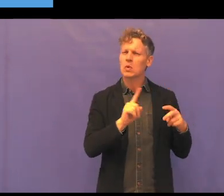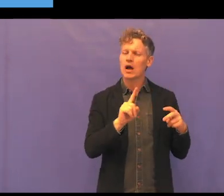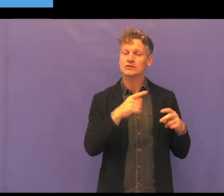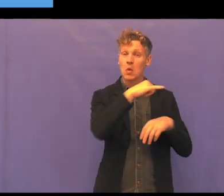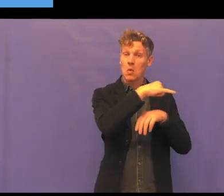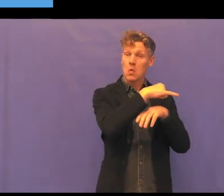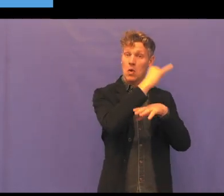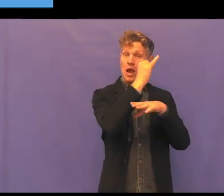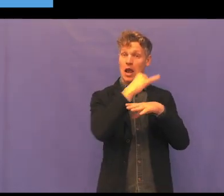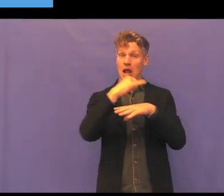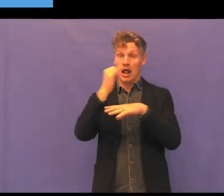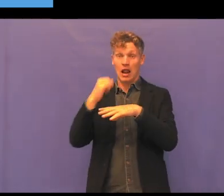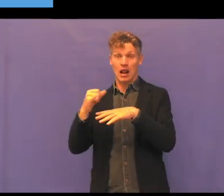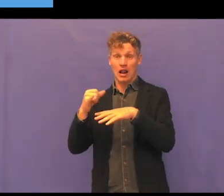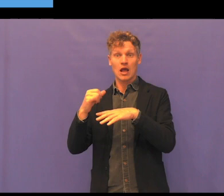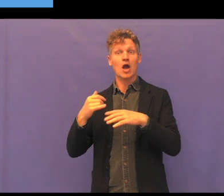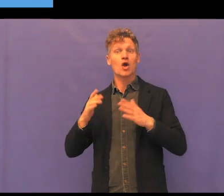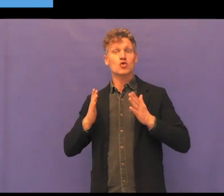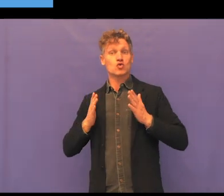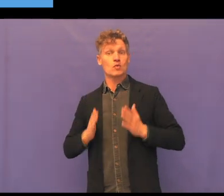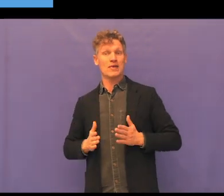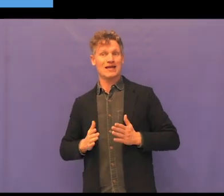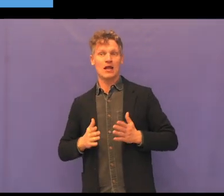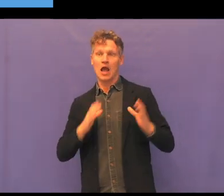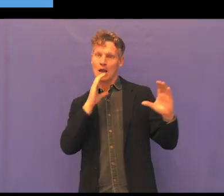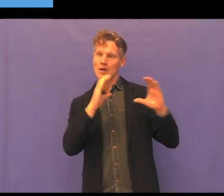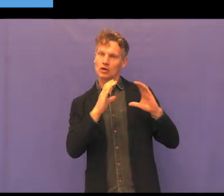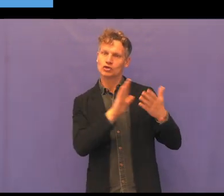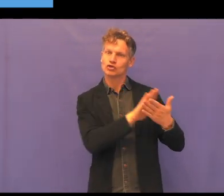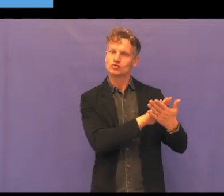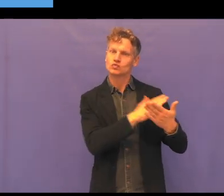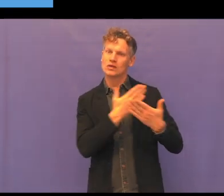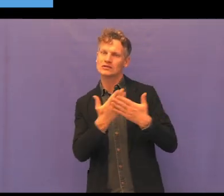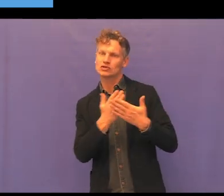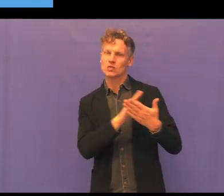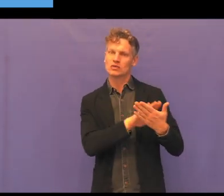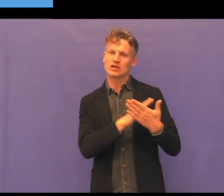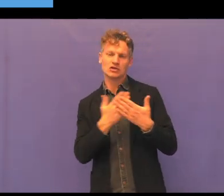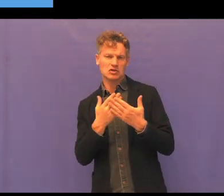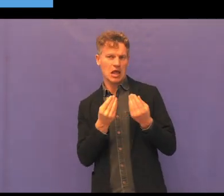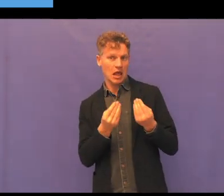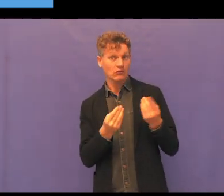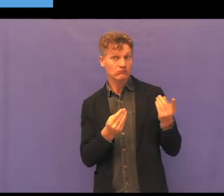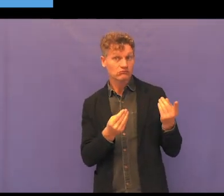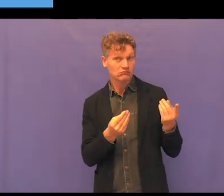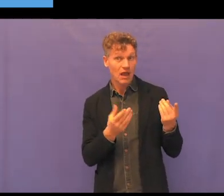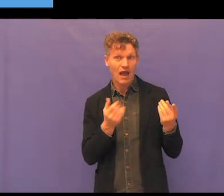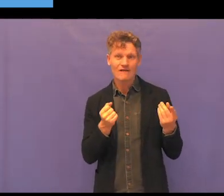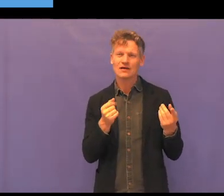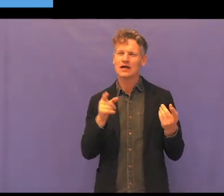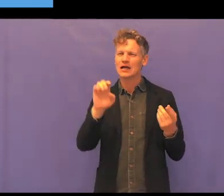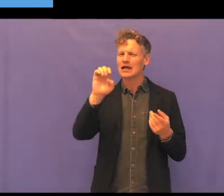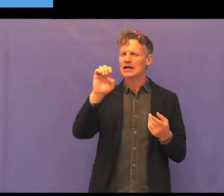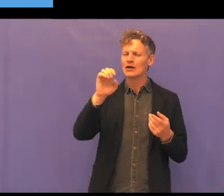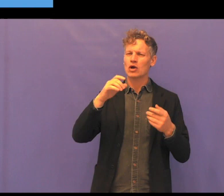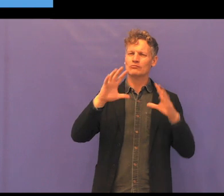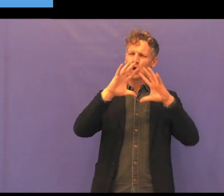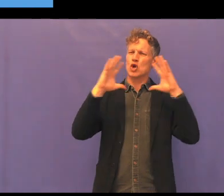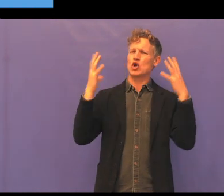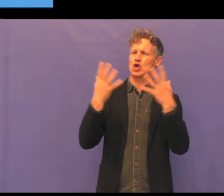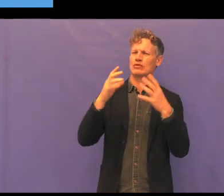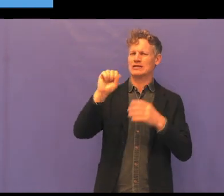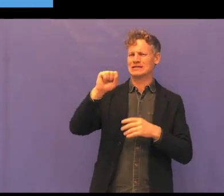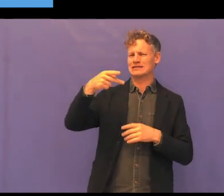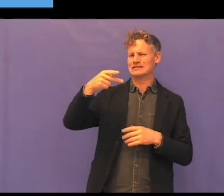Earth Species project, which is using deep learning techniques and artificial intelligence